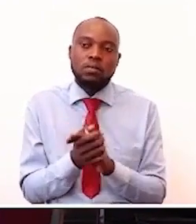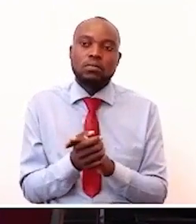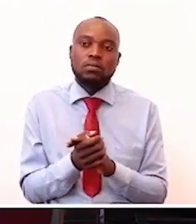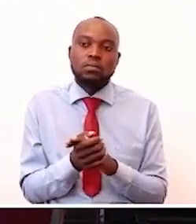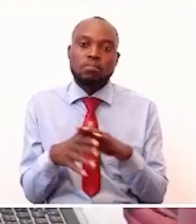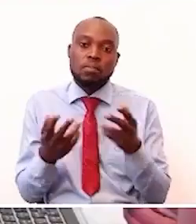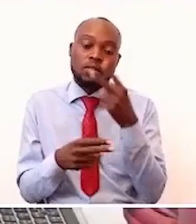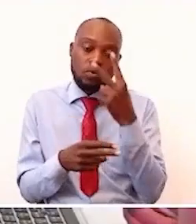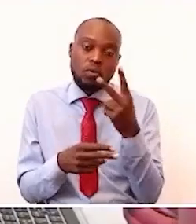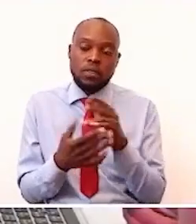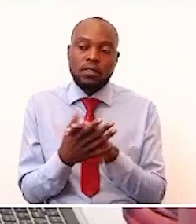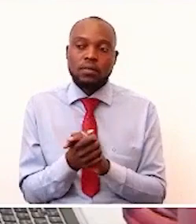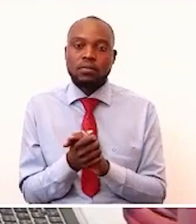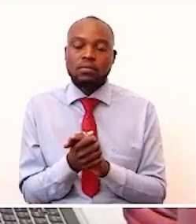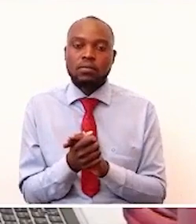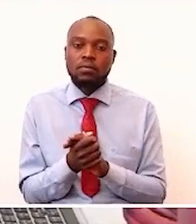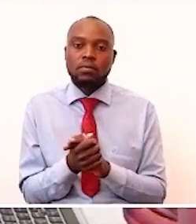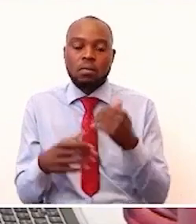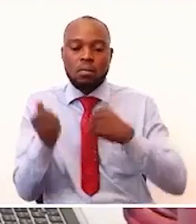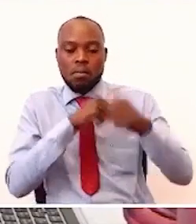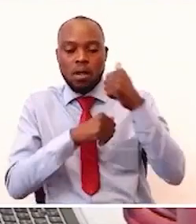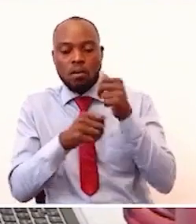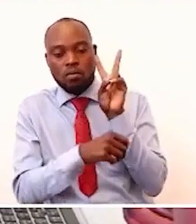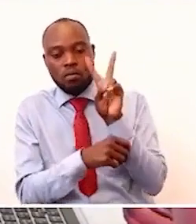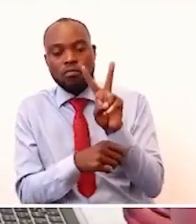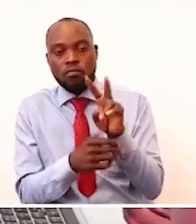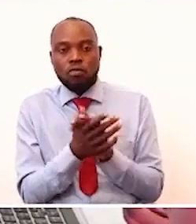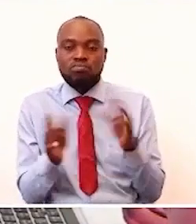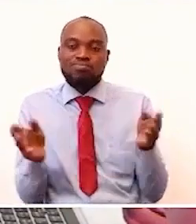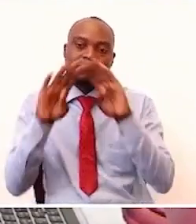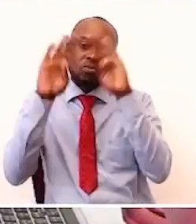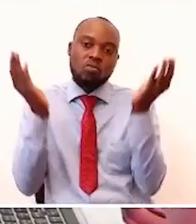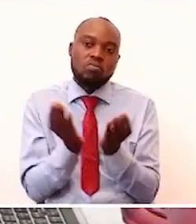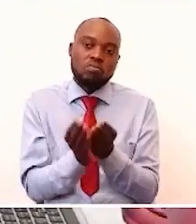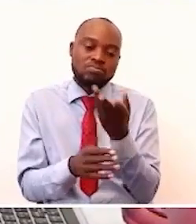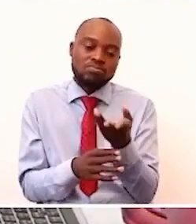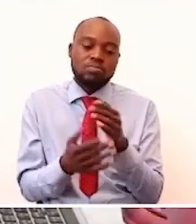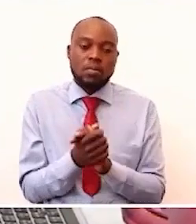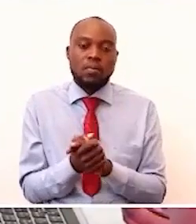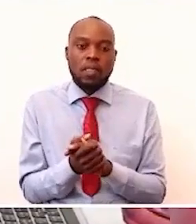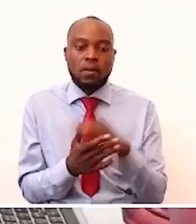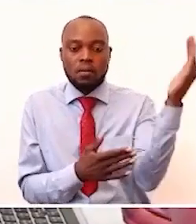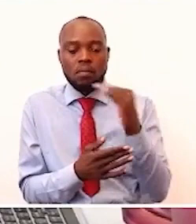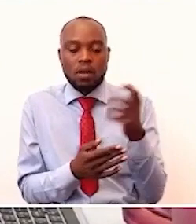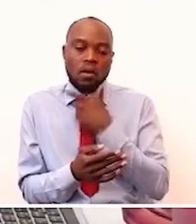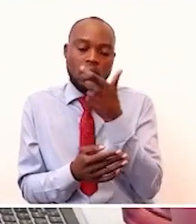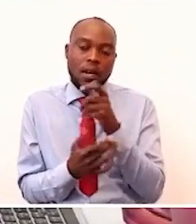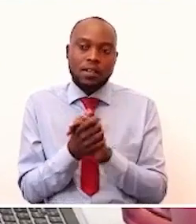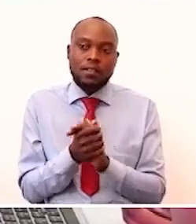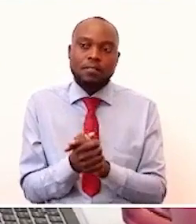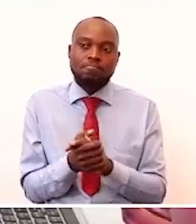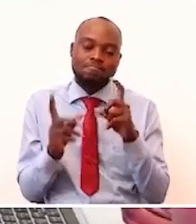illustrated the back of the queue, as it were, that the continent is placed when it comes to issues of architectural